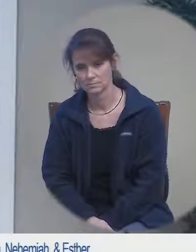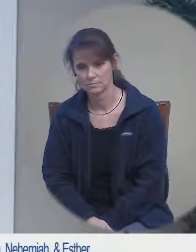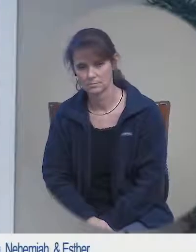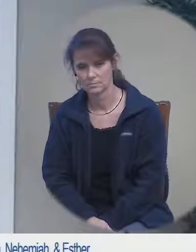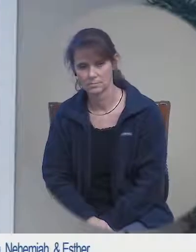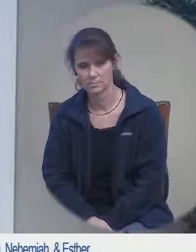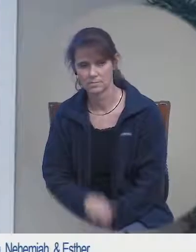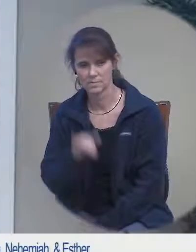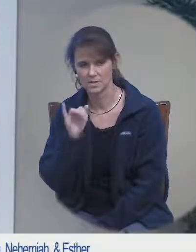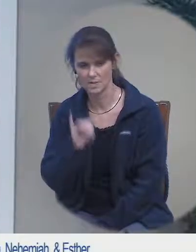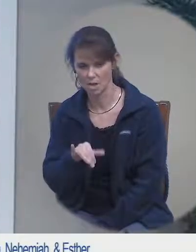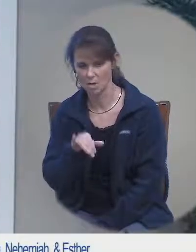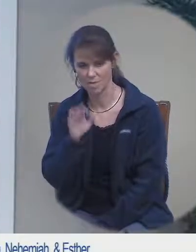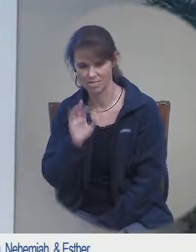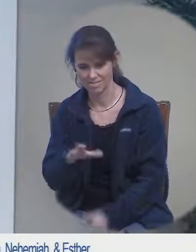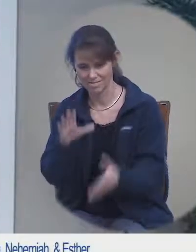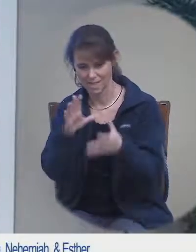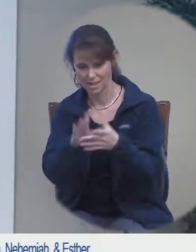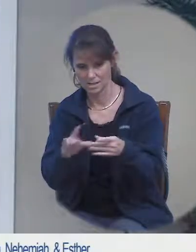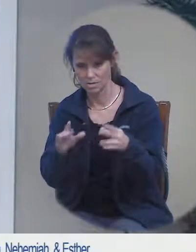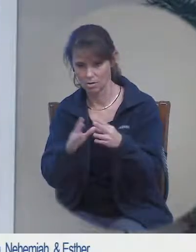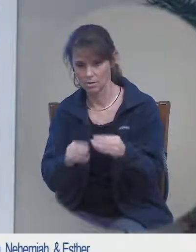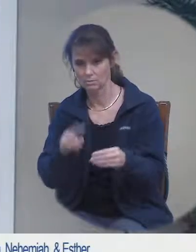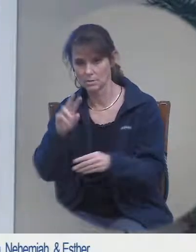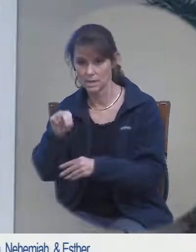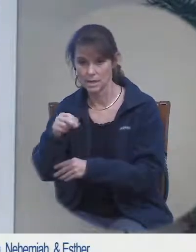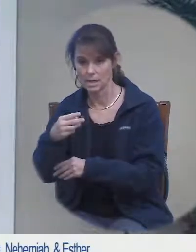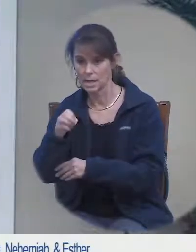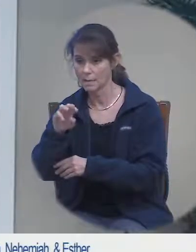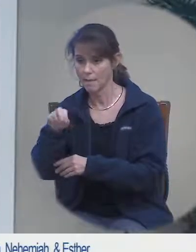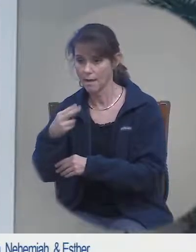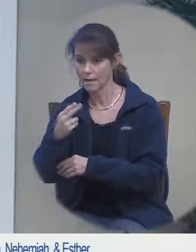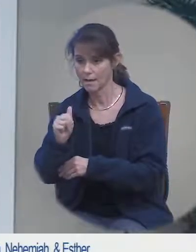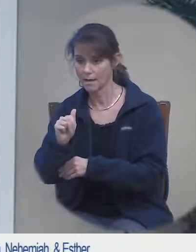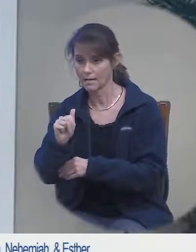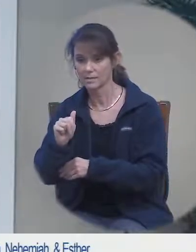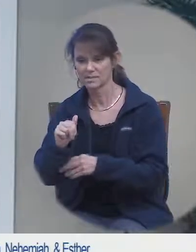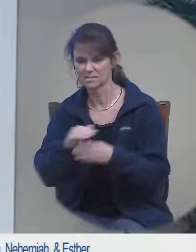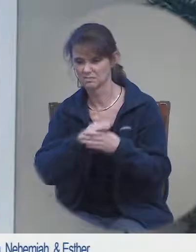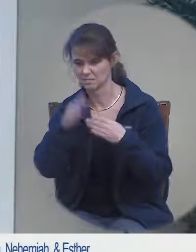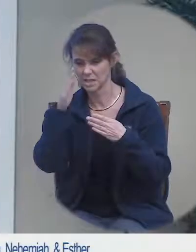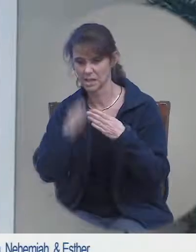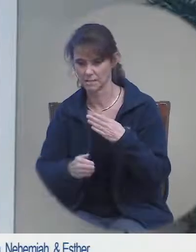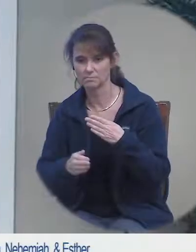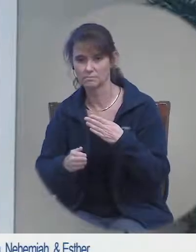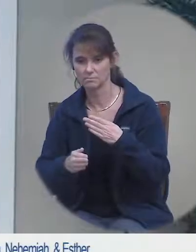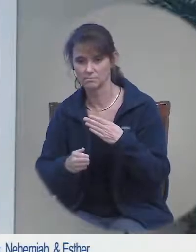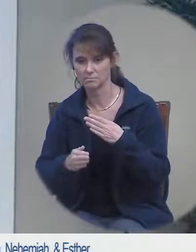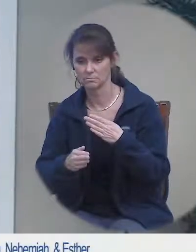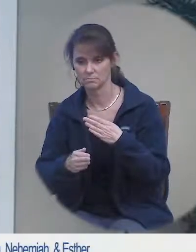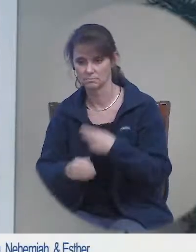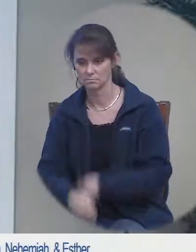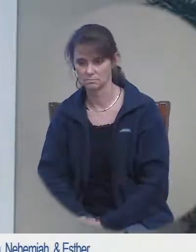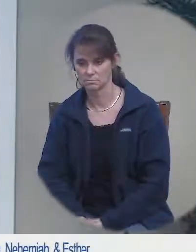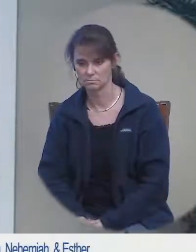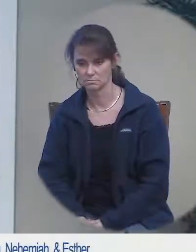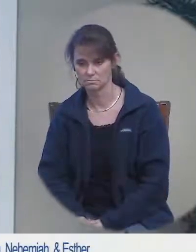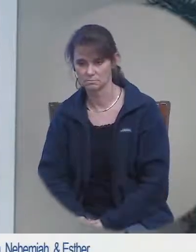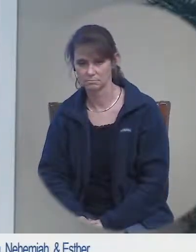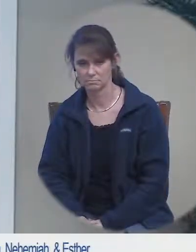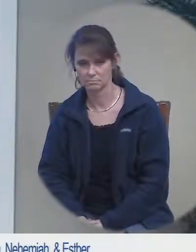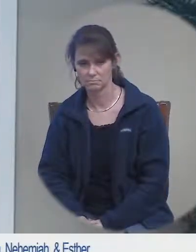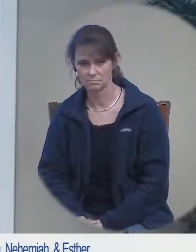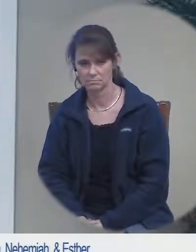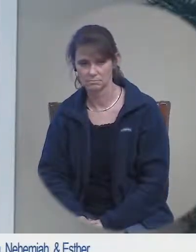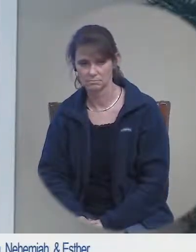remaining. So that ends really the work we have for Nehemiah. And I just want to offer just some quick conclusions